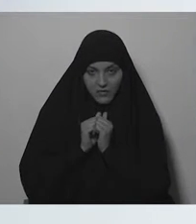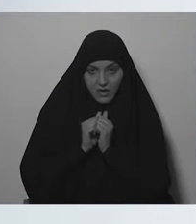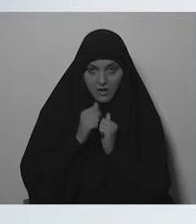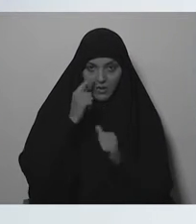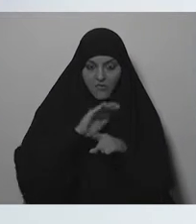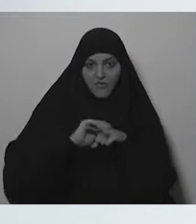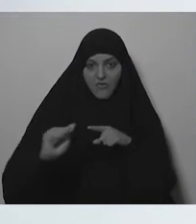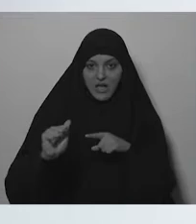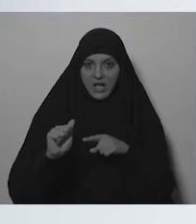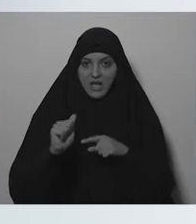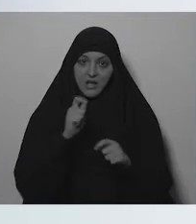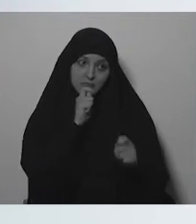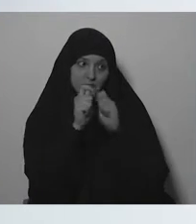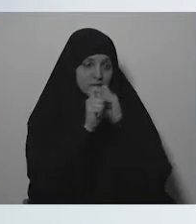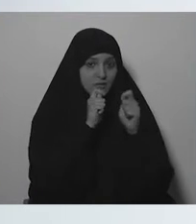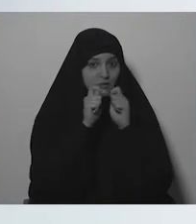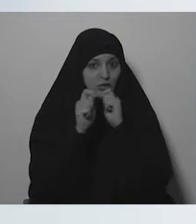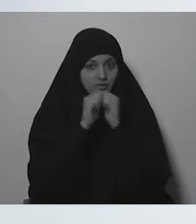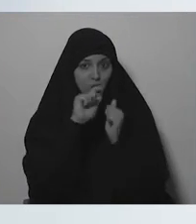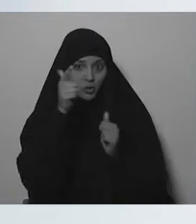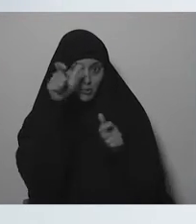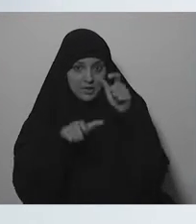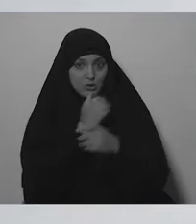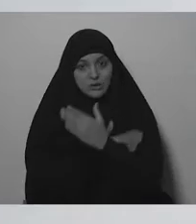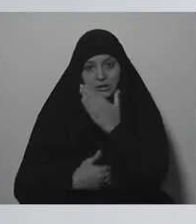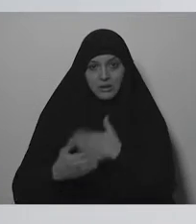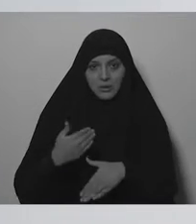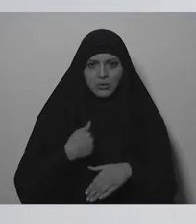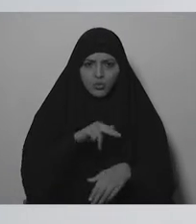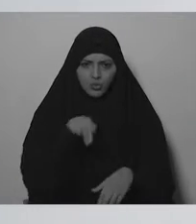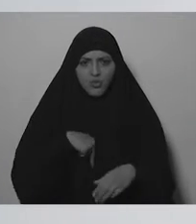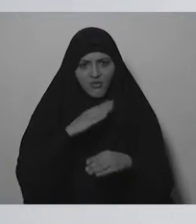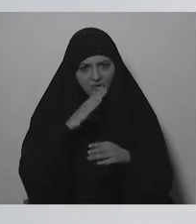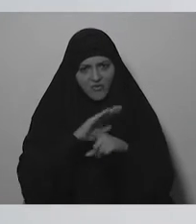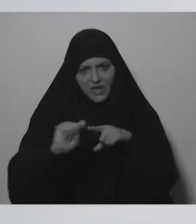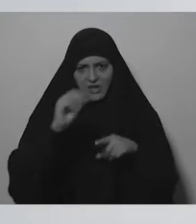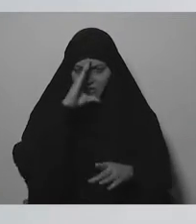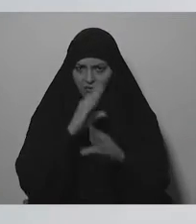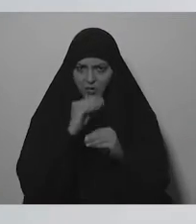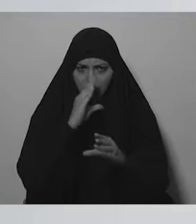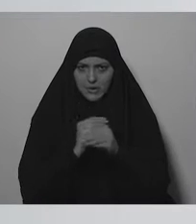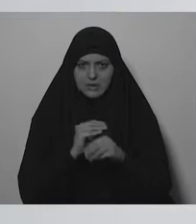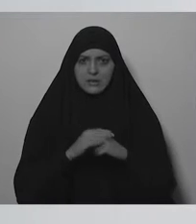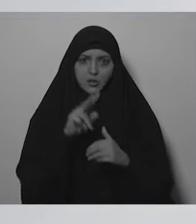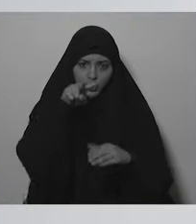with us, to do interviews. We did a training in